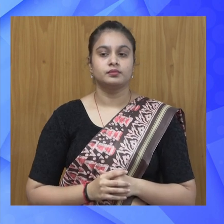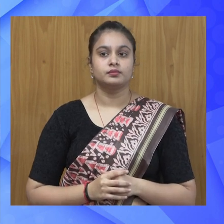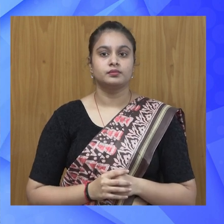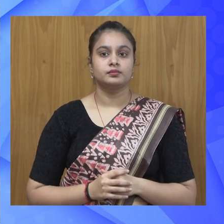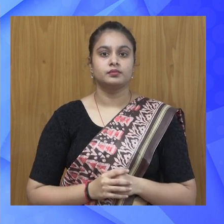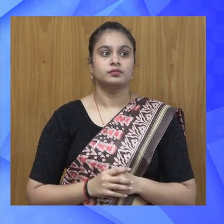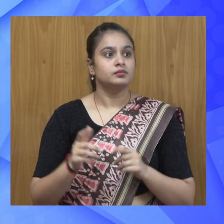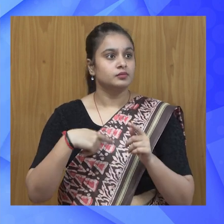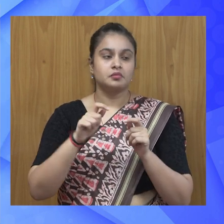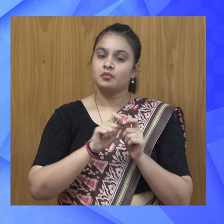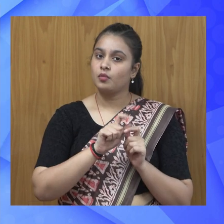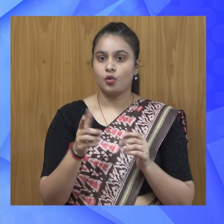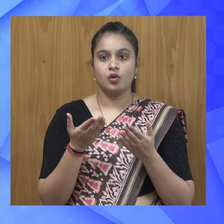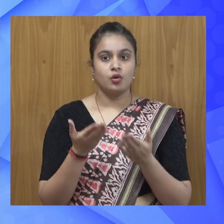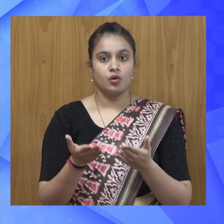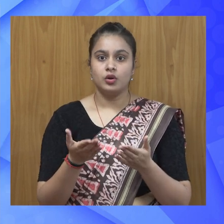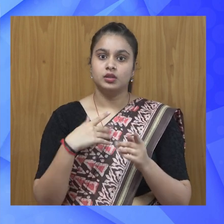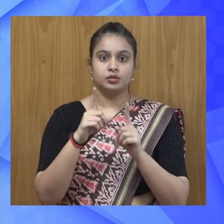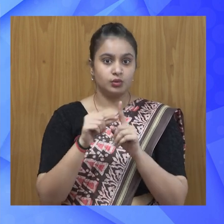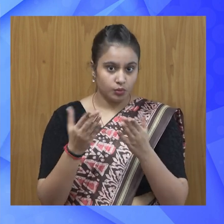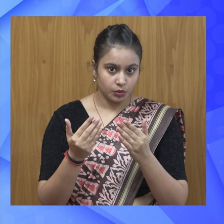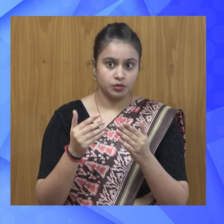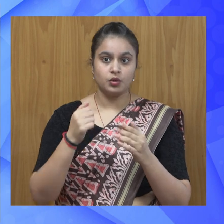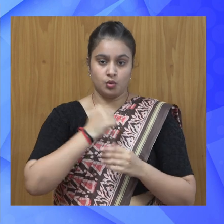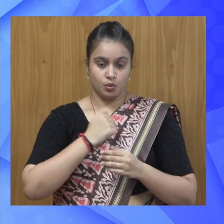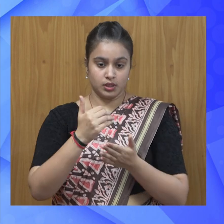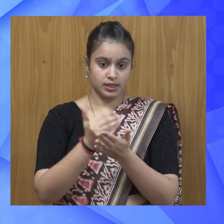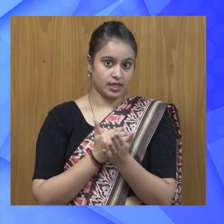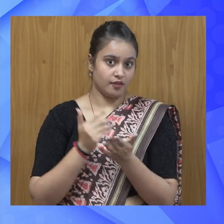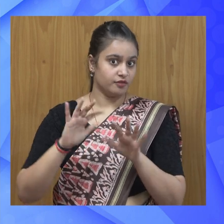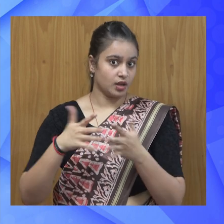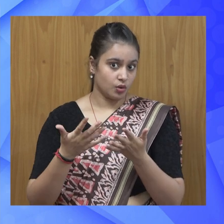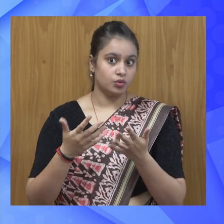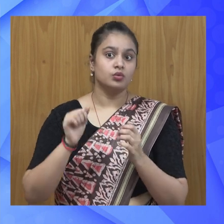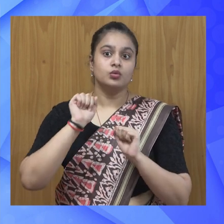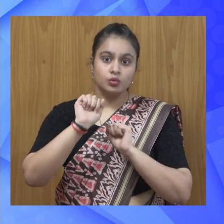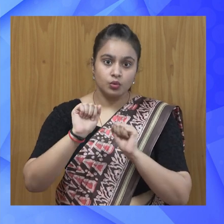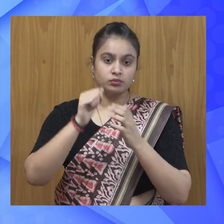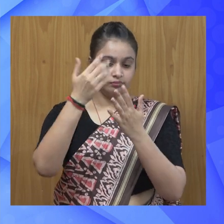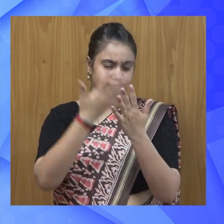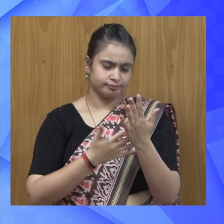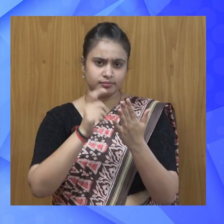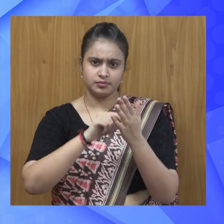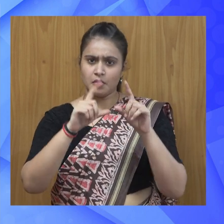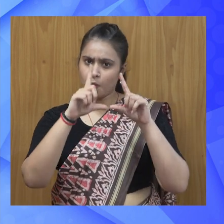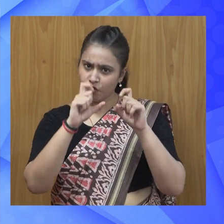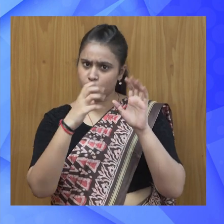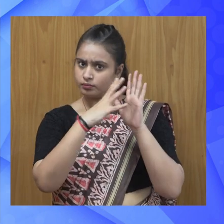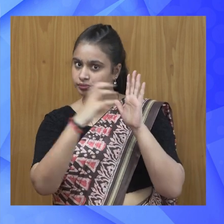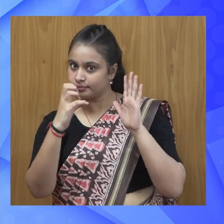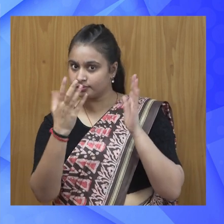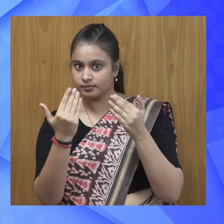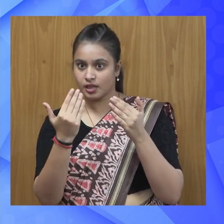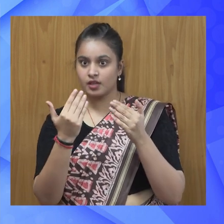So this is all which we can do. How to keep ourselves safe, you can go through, just take a picture of it. I